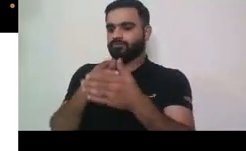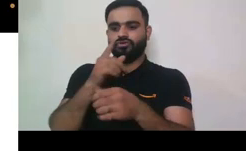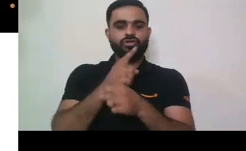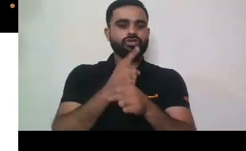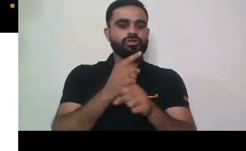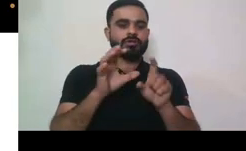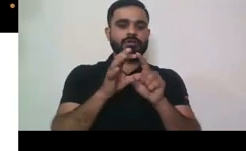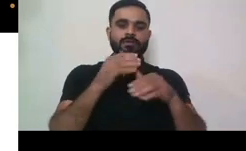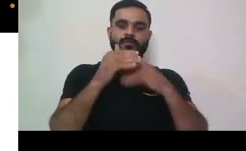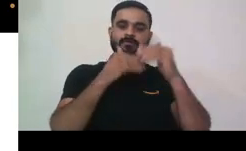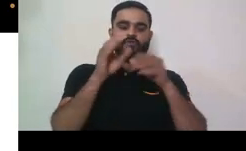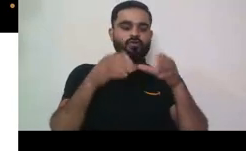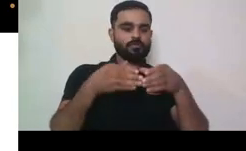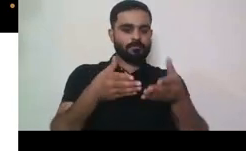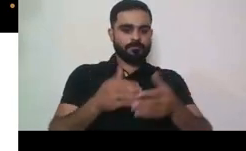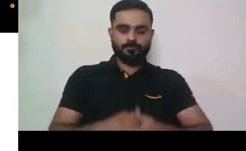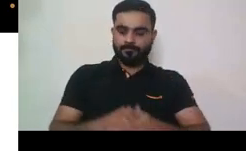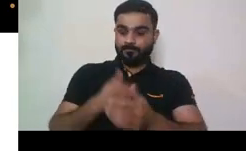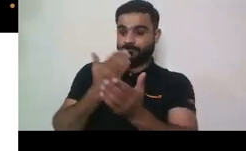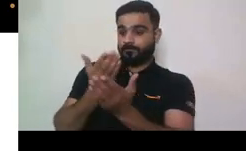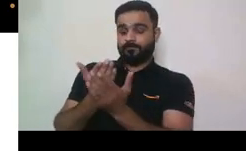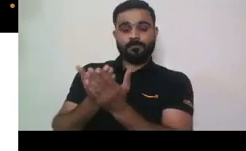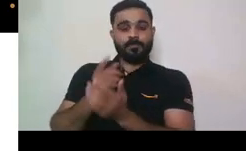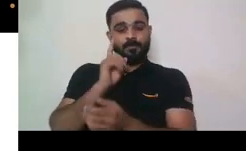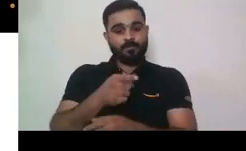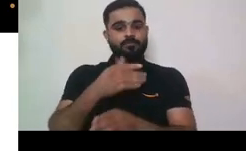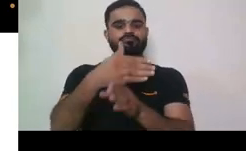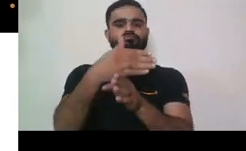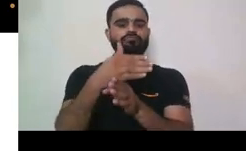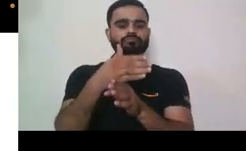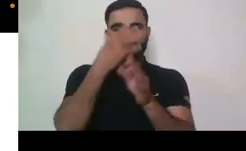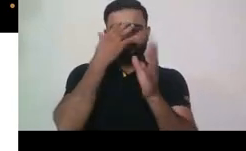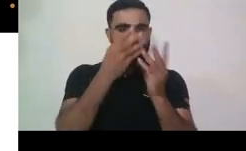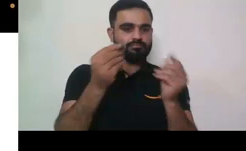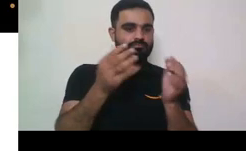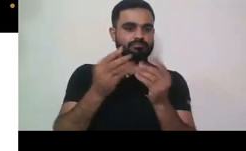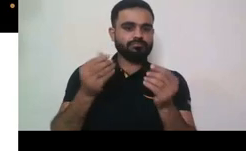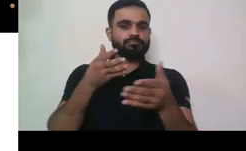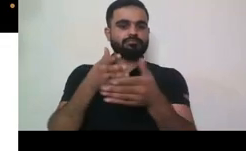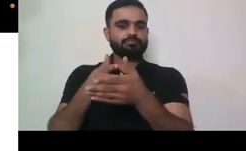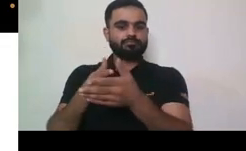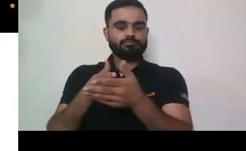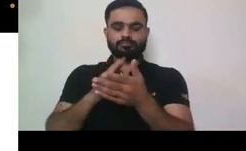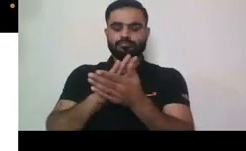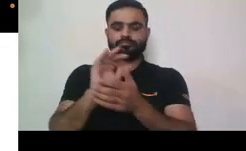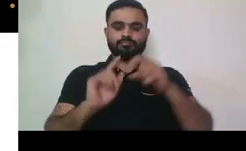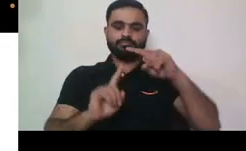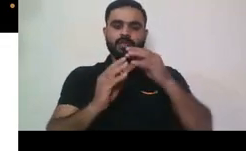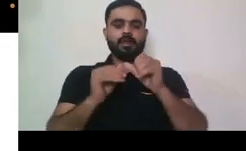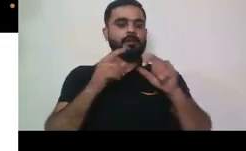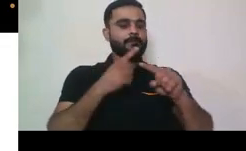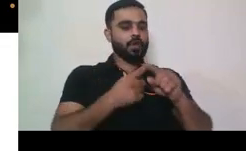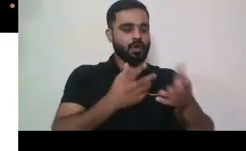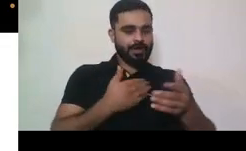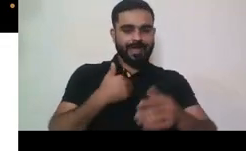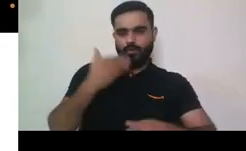development groups. And as a participant, you have to share some solutions to these challenges in the chat box. I